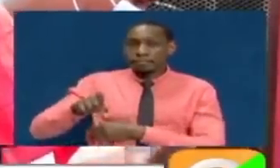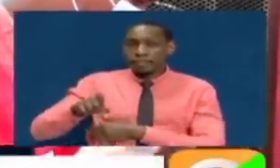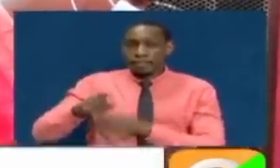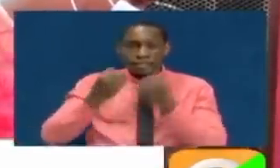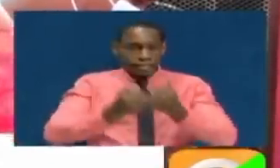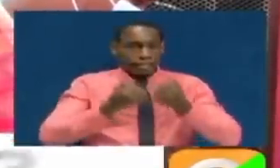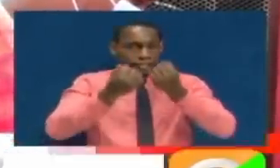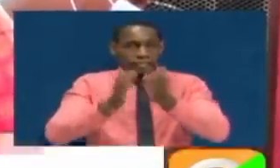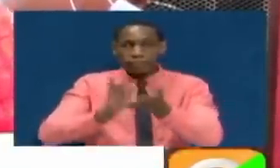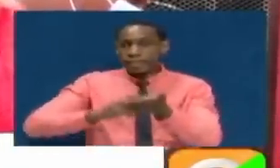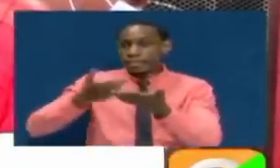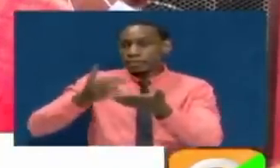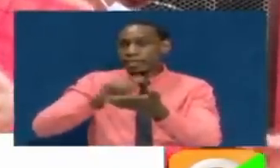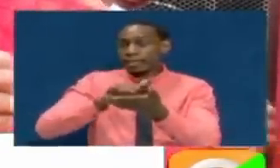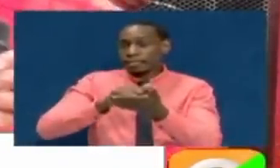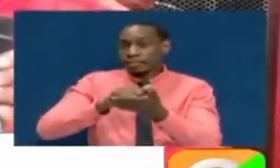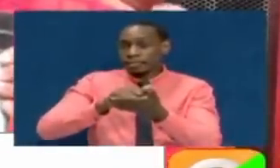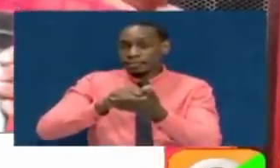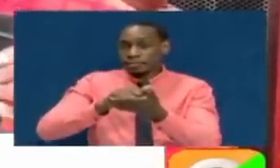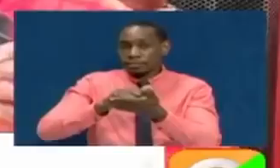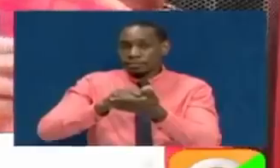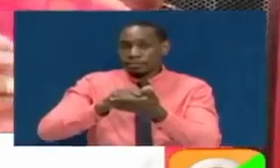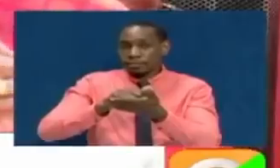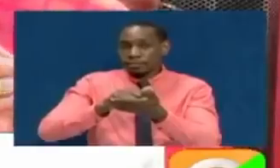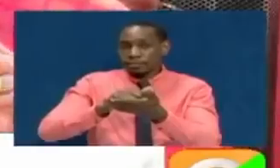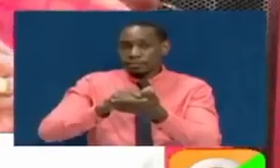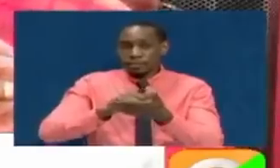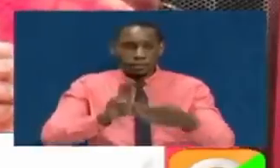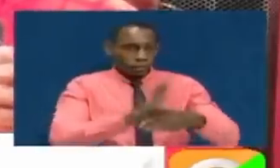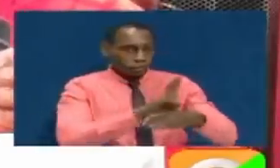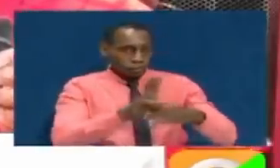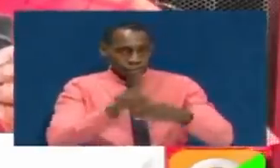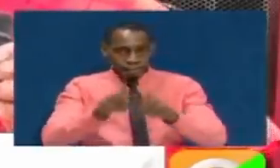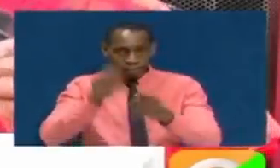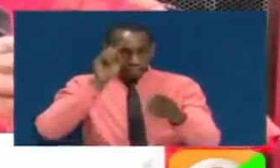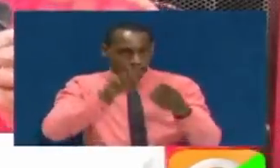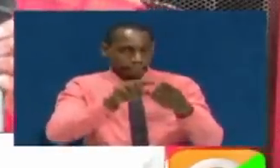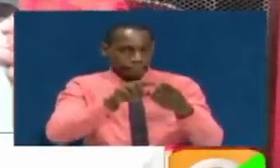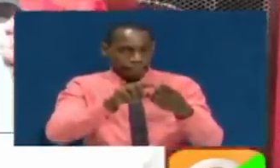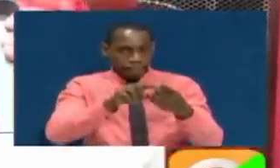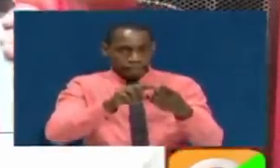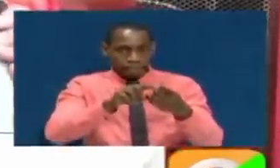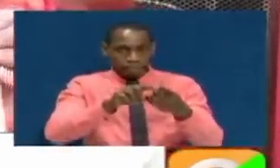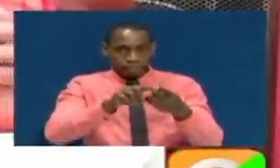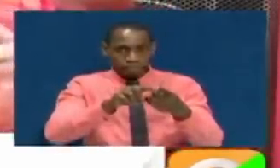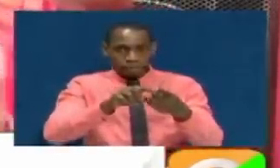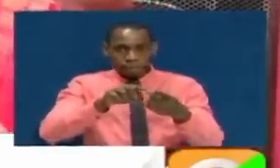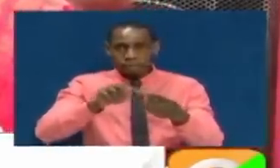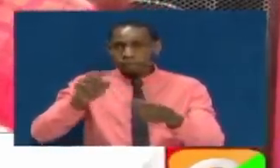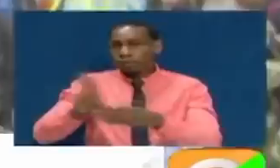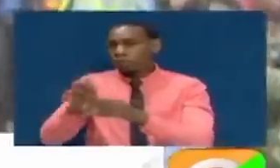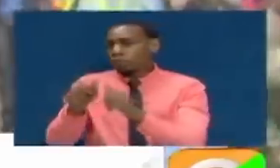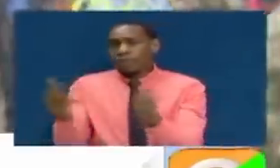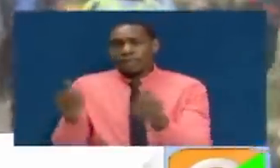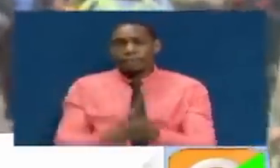the energy and the resources that are being expended for this purpose should be meaningfully